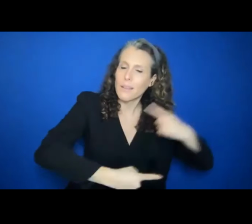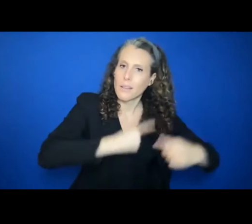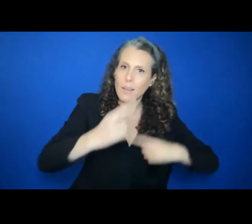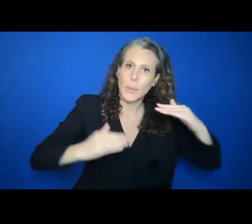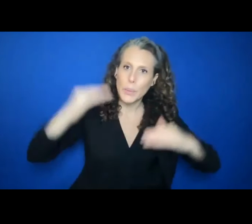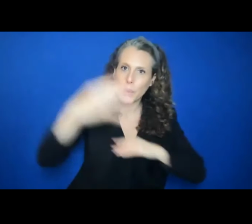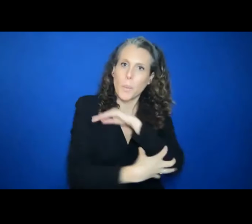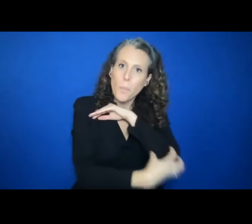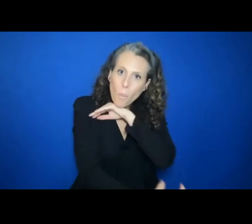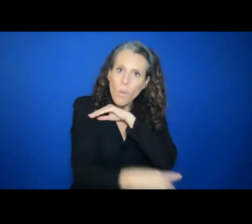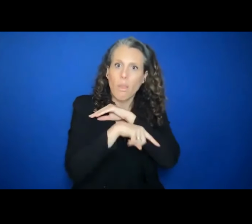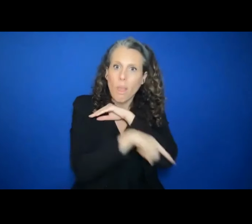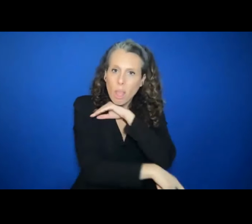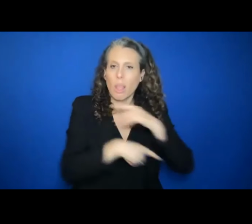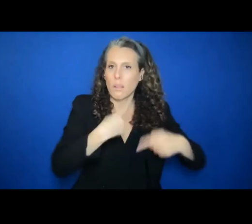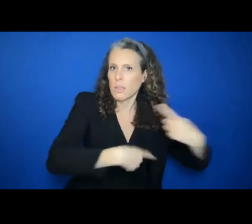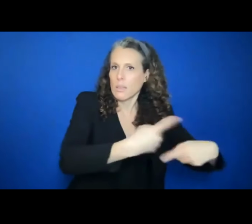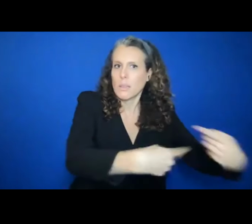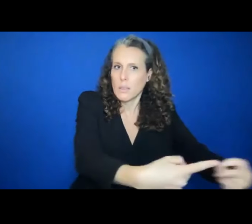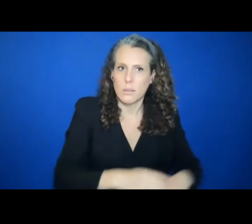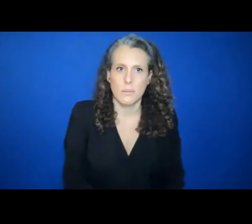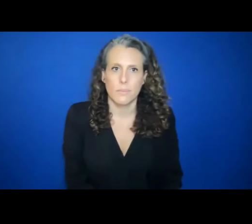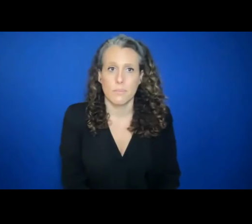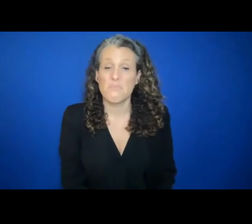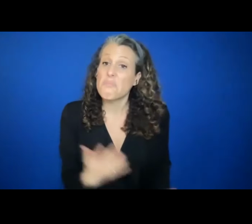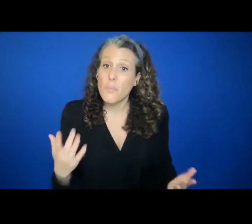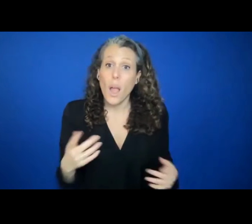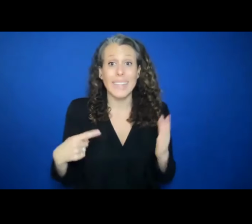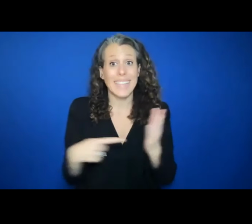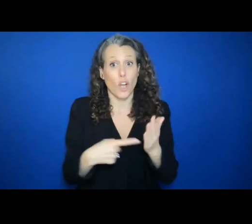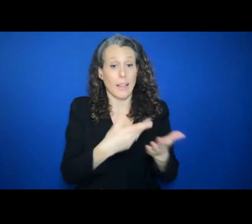But gaining access to technology, is that really a neutral thing?